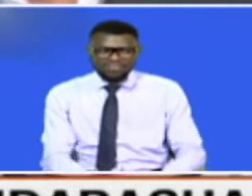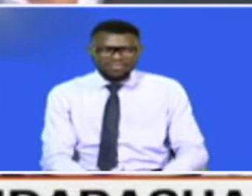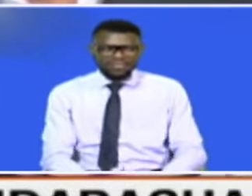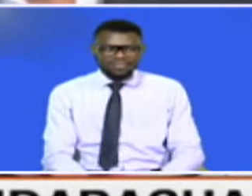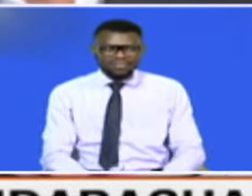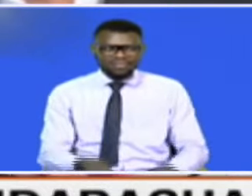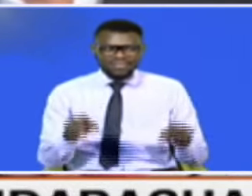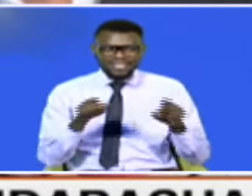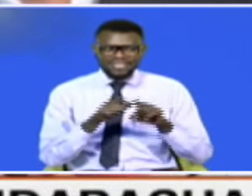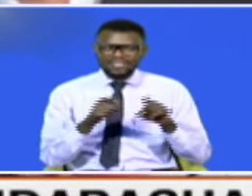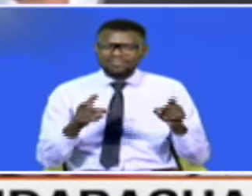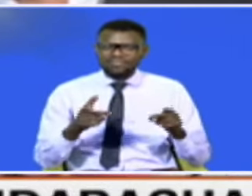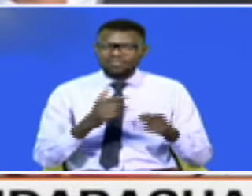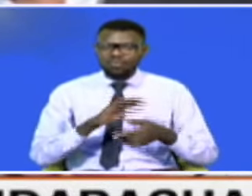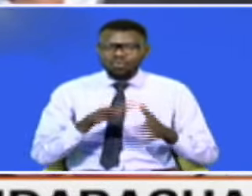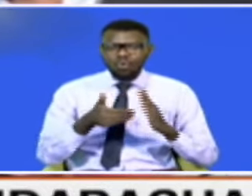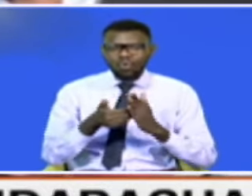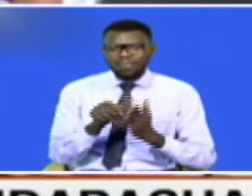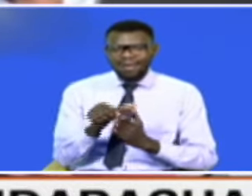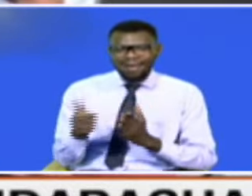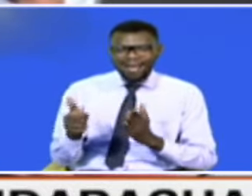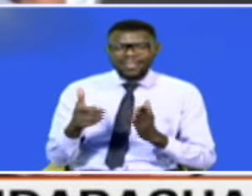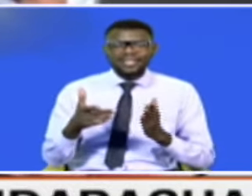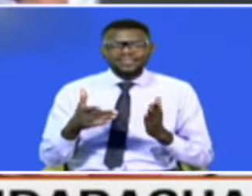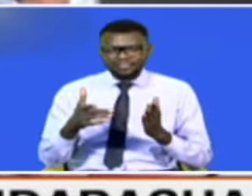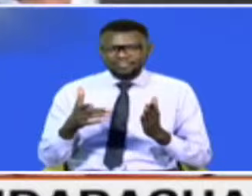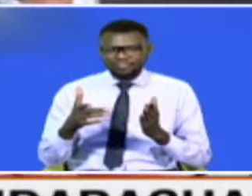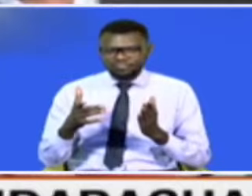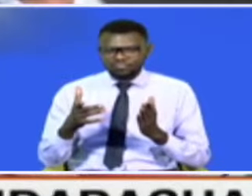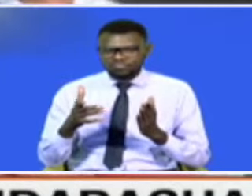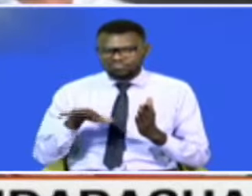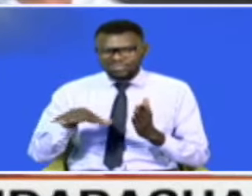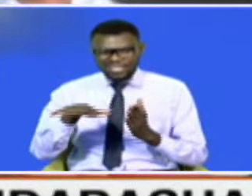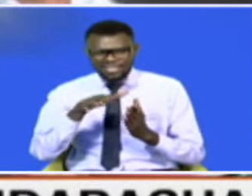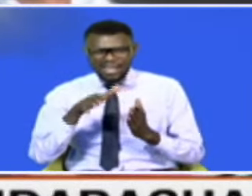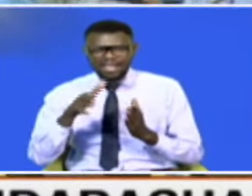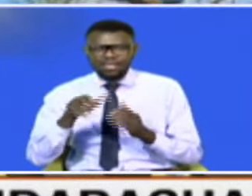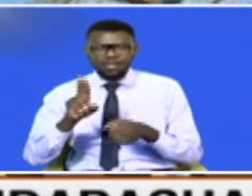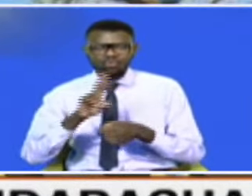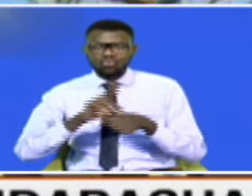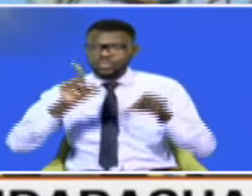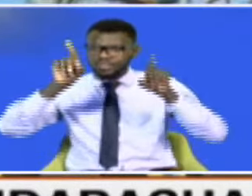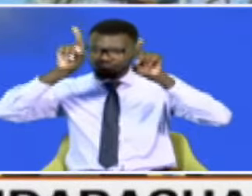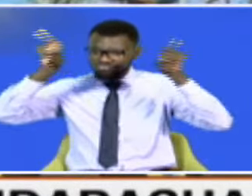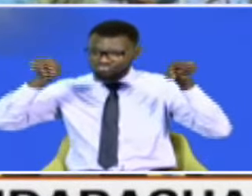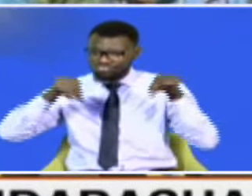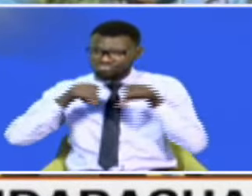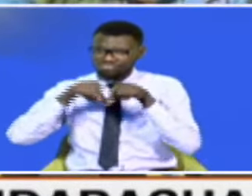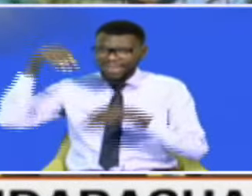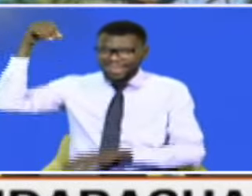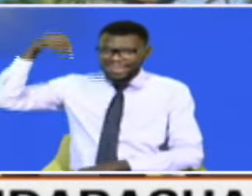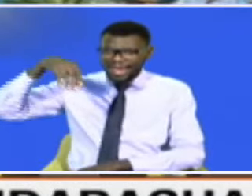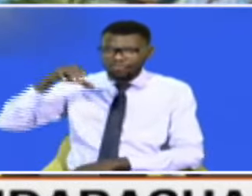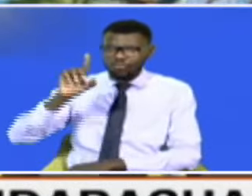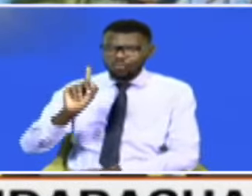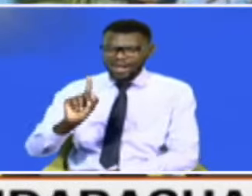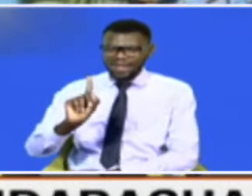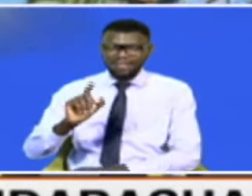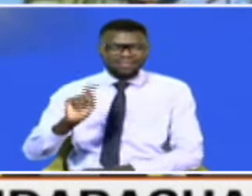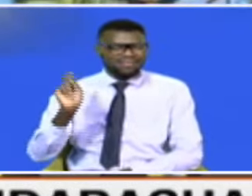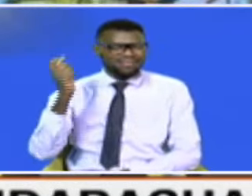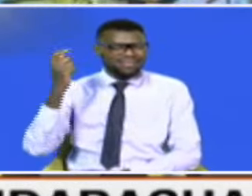case for all other adjacent customers supplied by the same transformer. Kenya Power inasema kulingana na uchunguzi